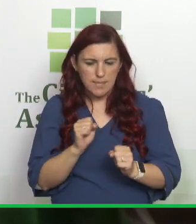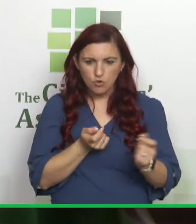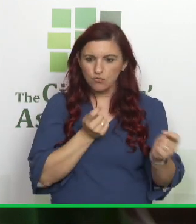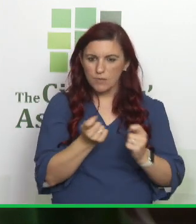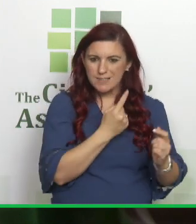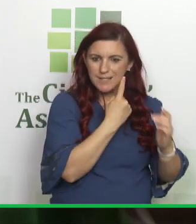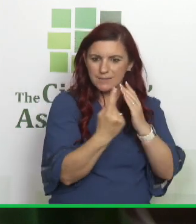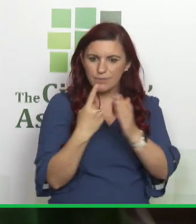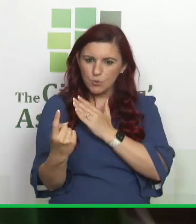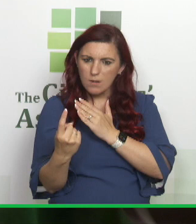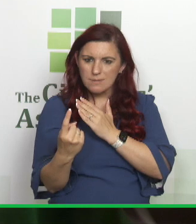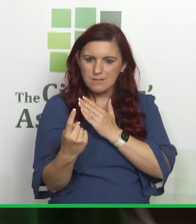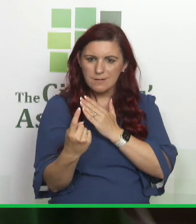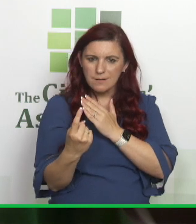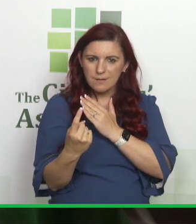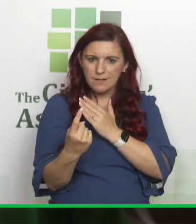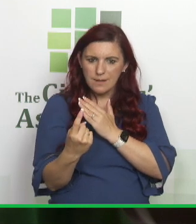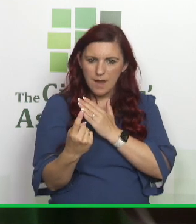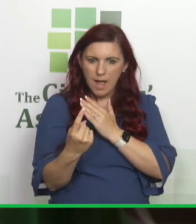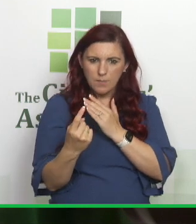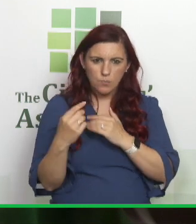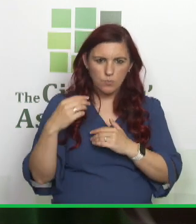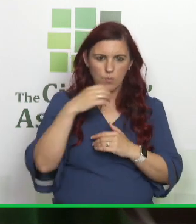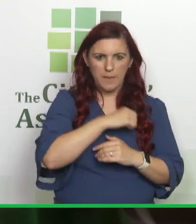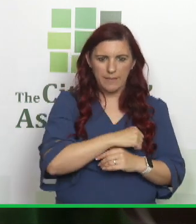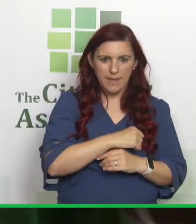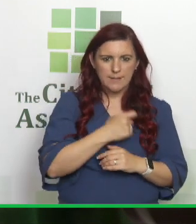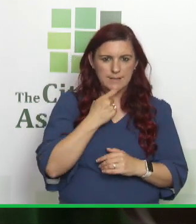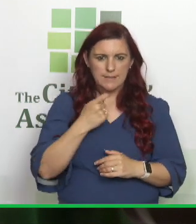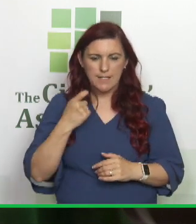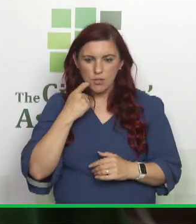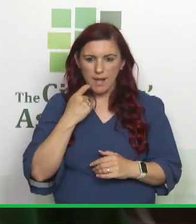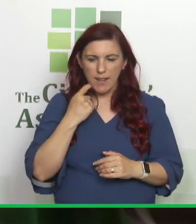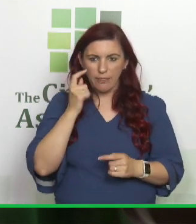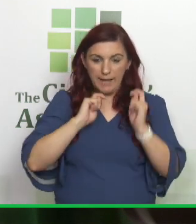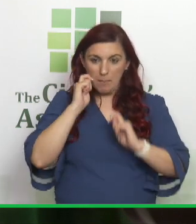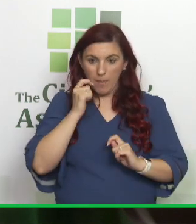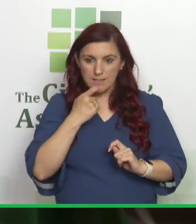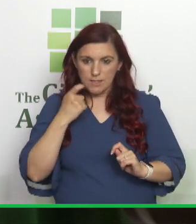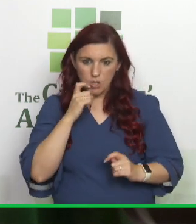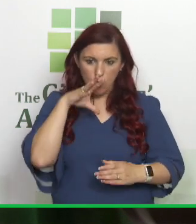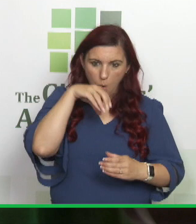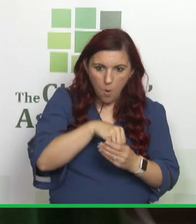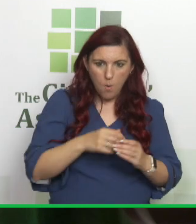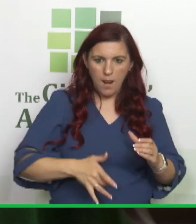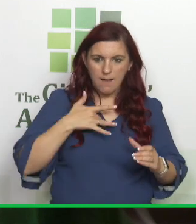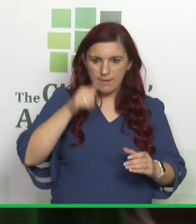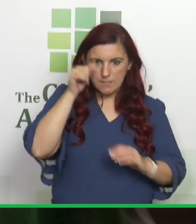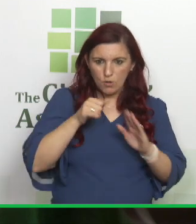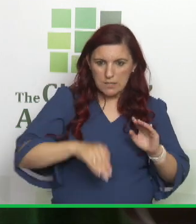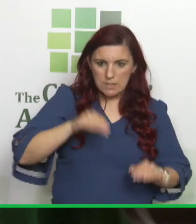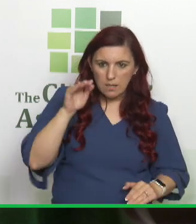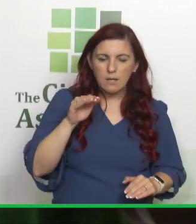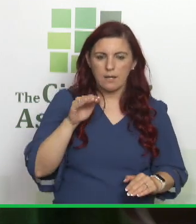individual, considering their addiction within the context of their entire life experience. That is not an easy task, but it